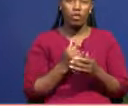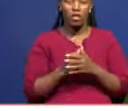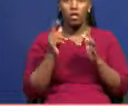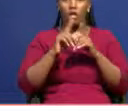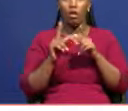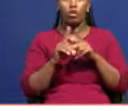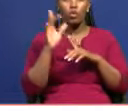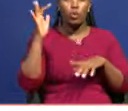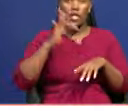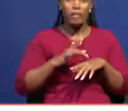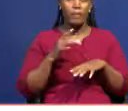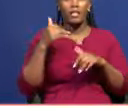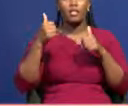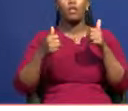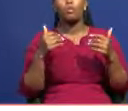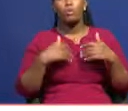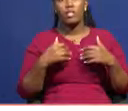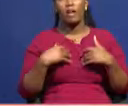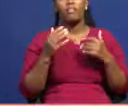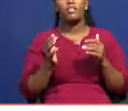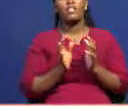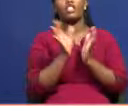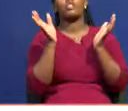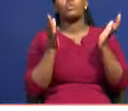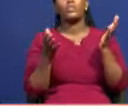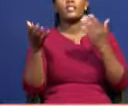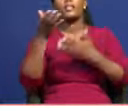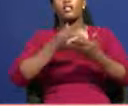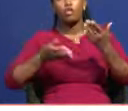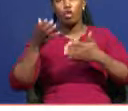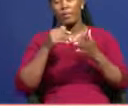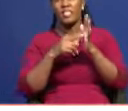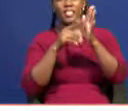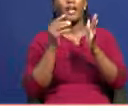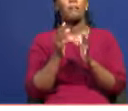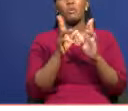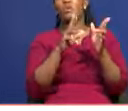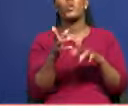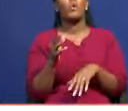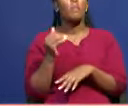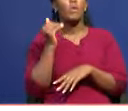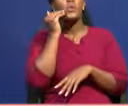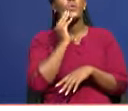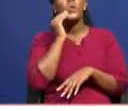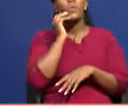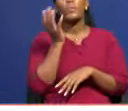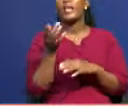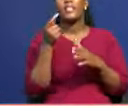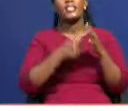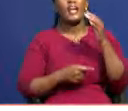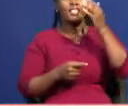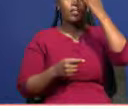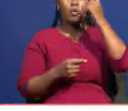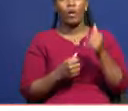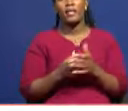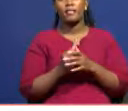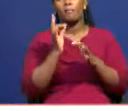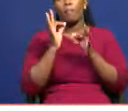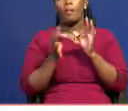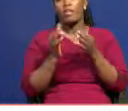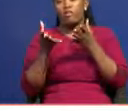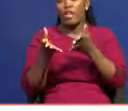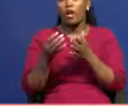it has on the general economy. Okay. Ordinary bread, mm-hmm. for example. Why would you tax ordinary bread if it's currently zero